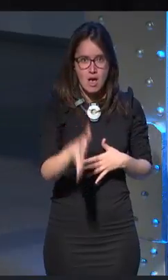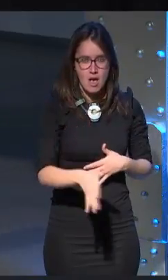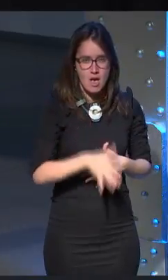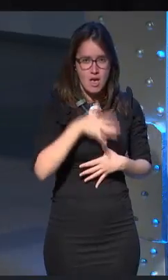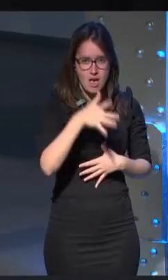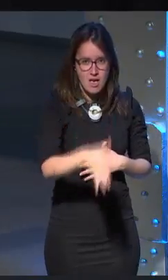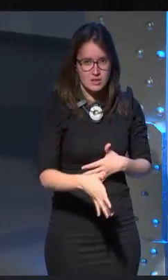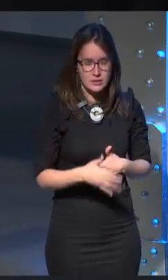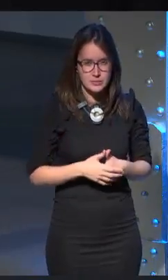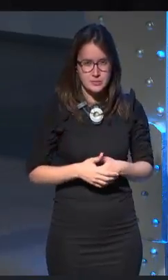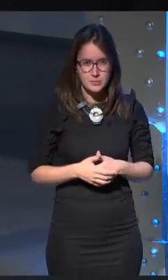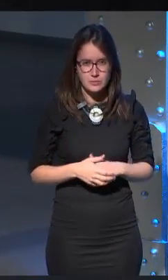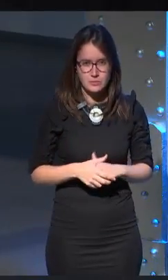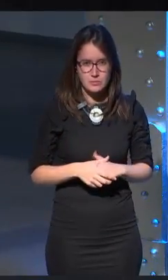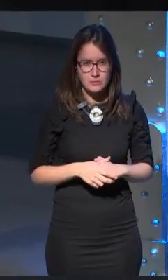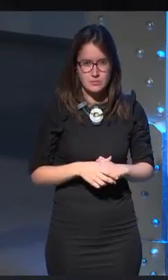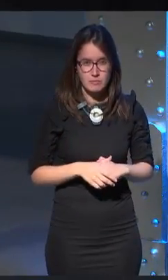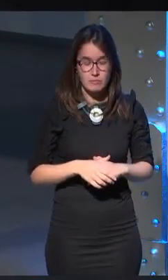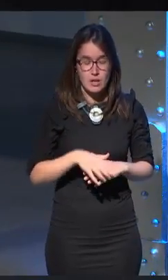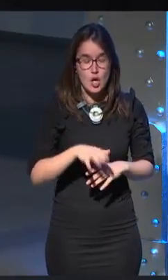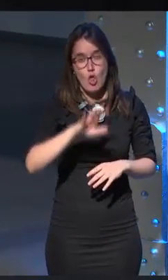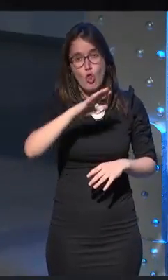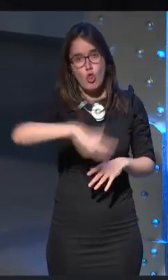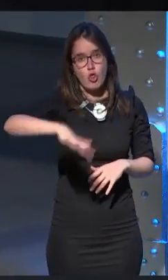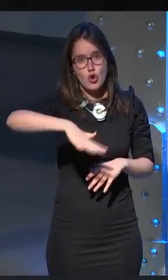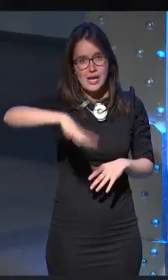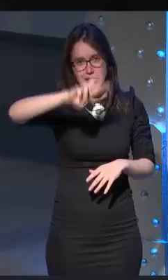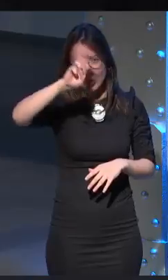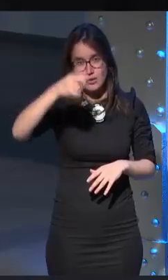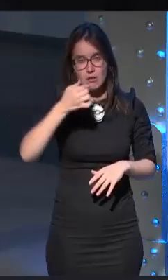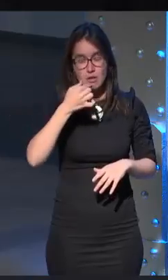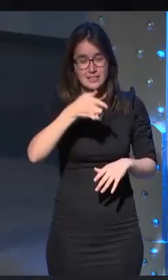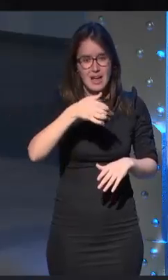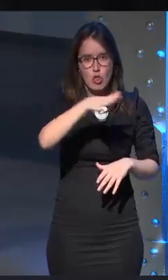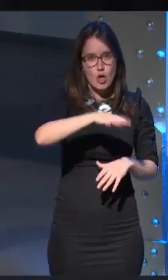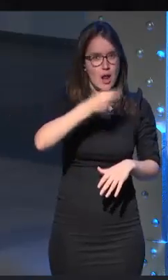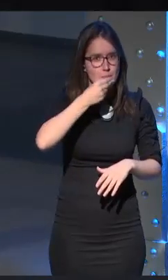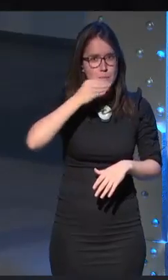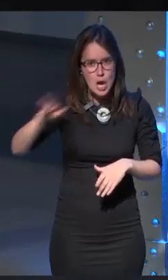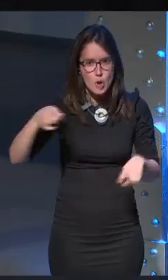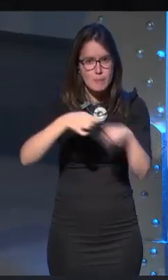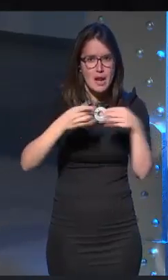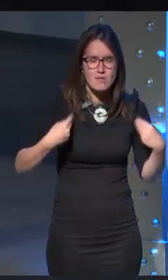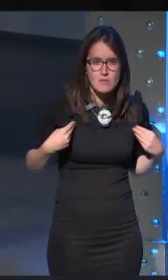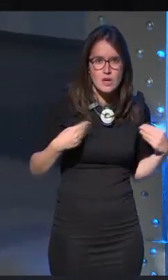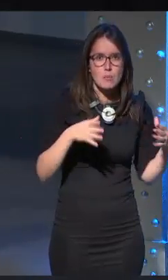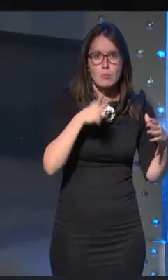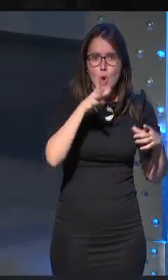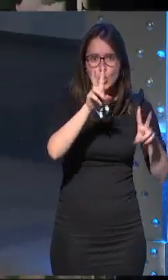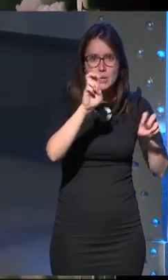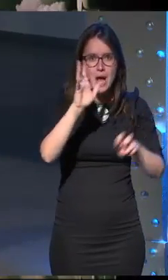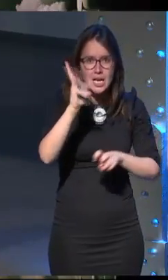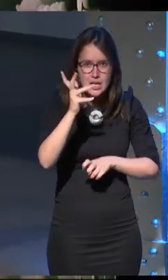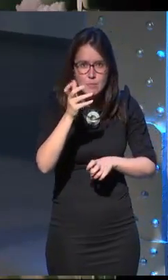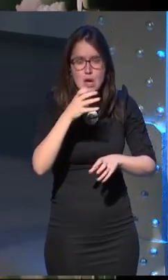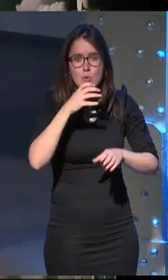Whereas, you know, a lot of places you would say, oh, that's the best area to live in because of the climate, like Southern California,